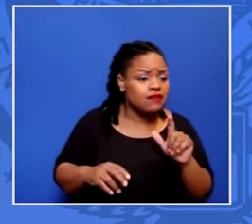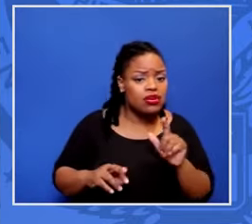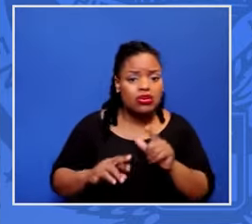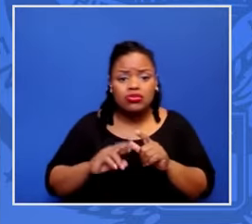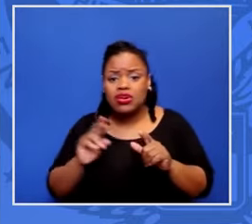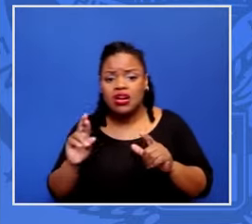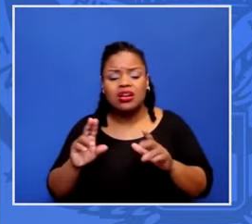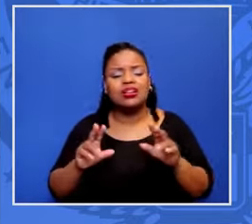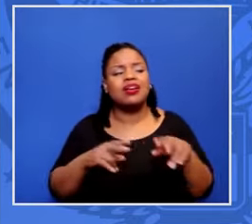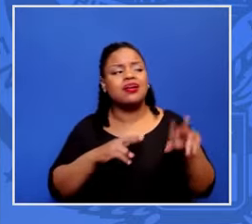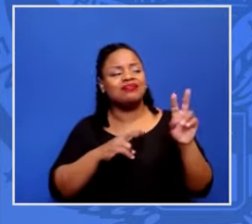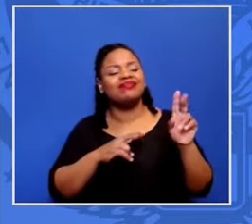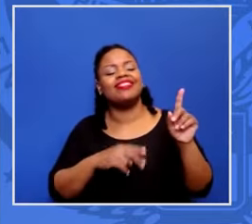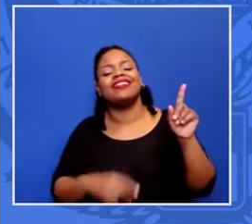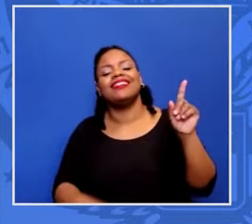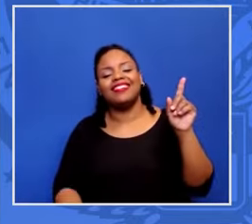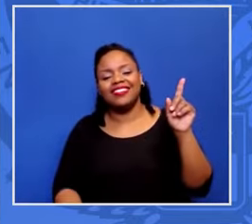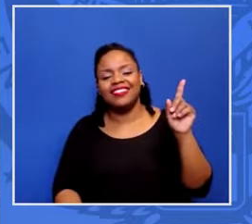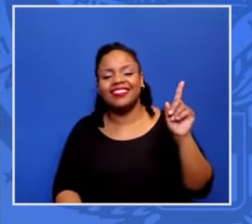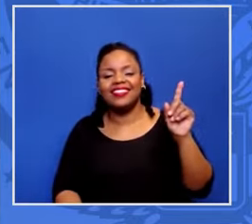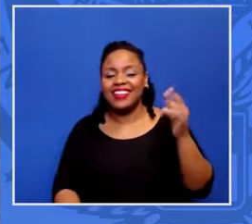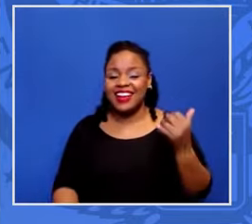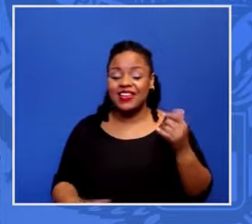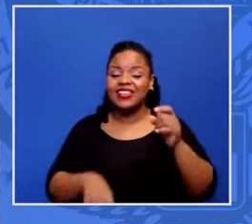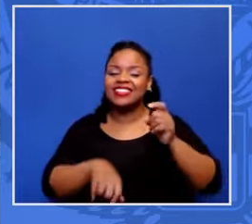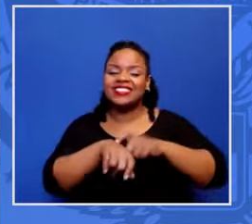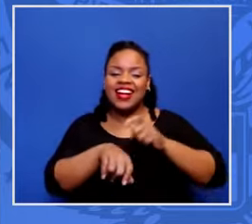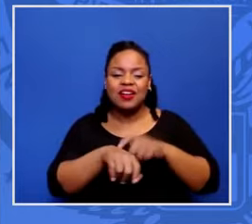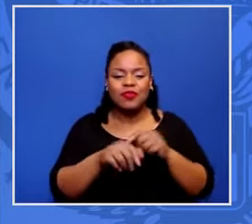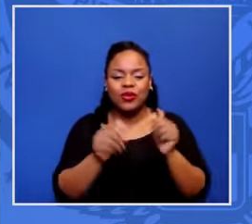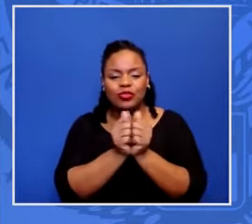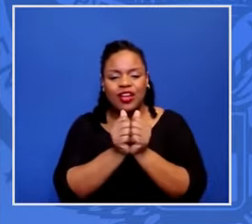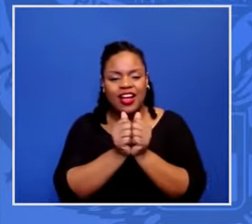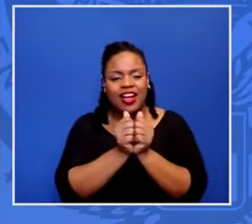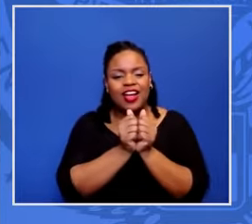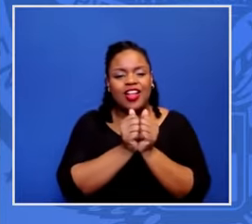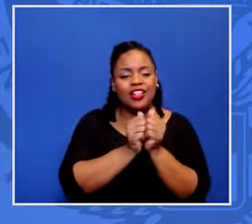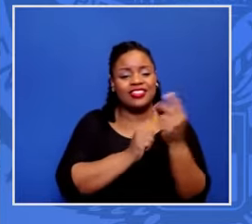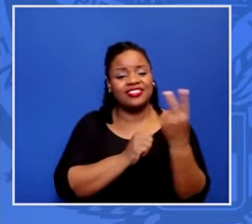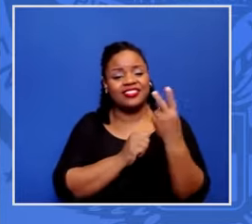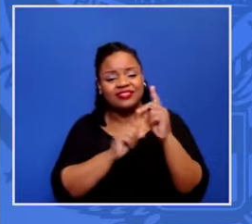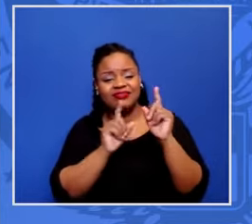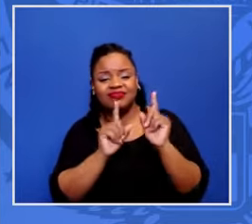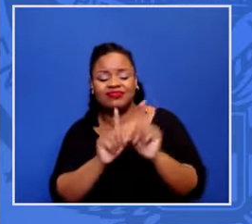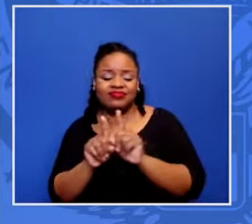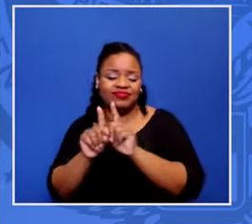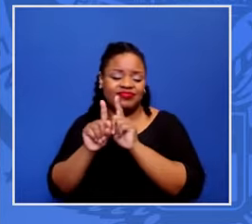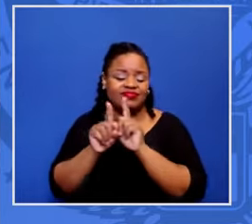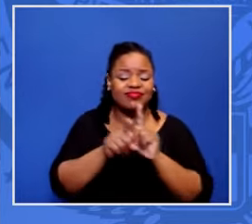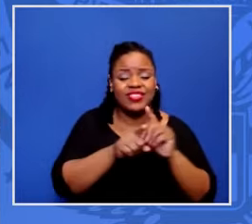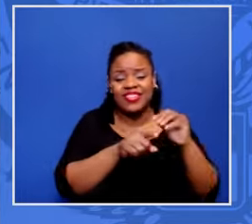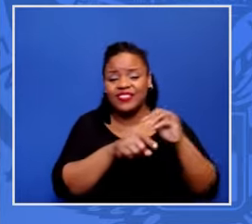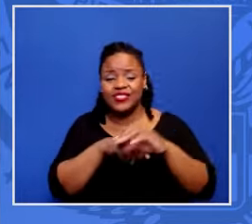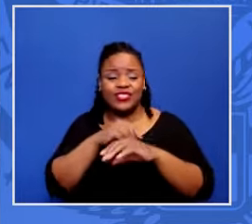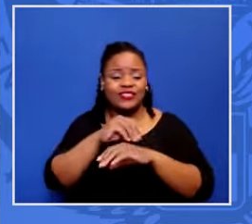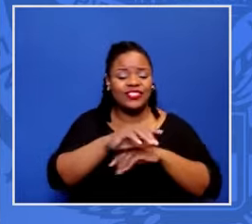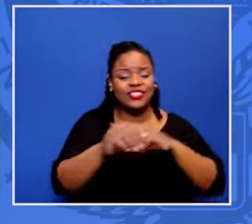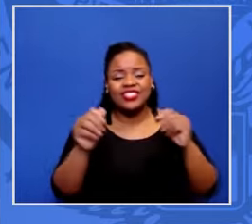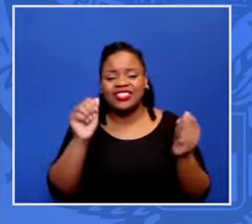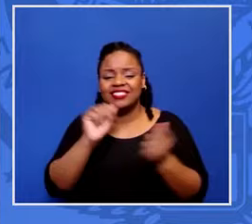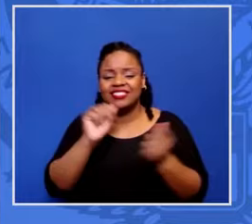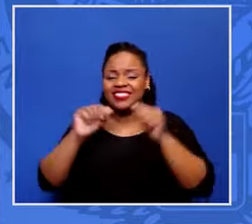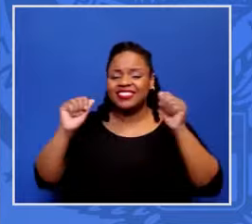You and I can make a change. Maybe we can make a difference, make the world a better